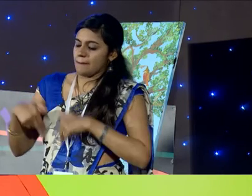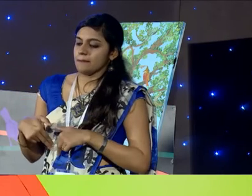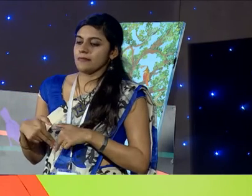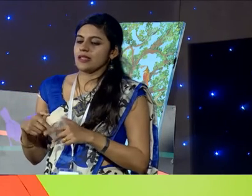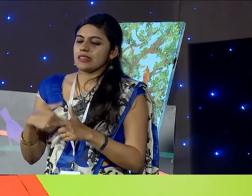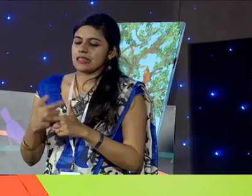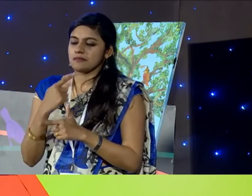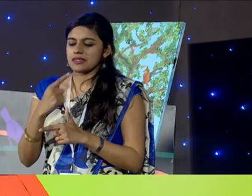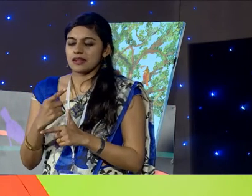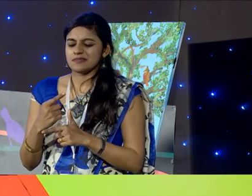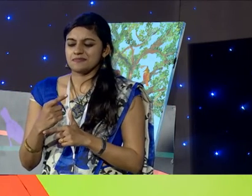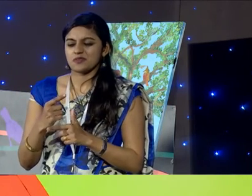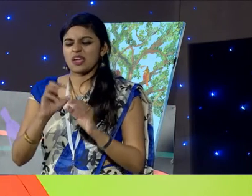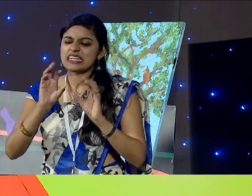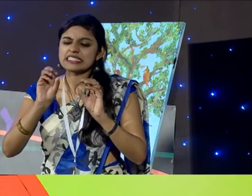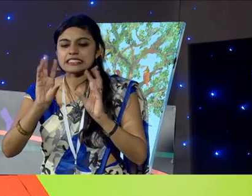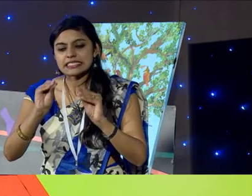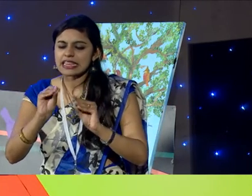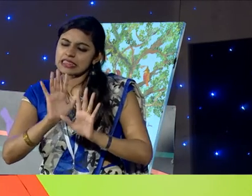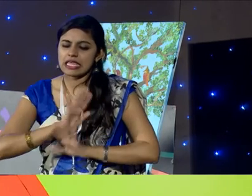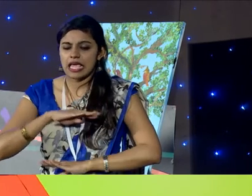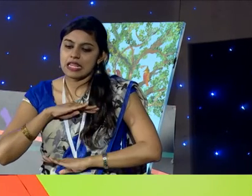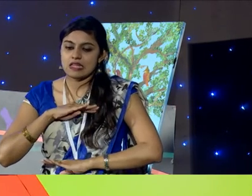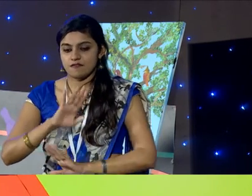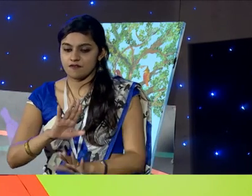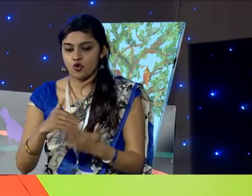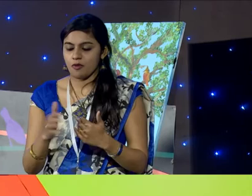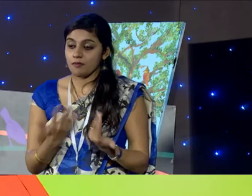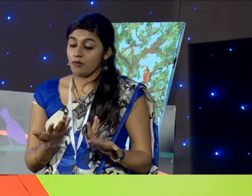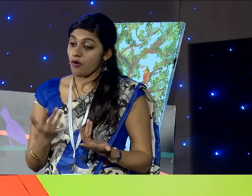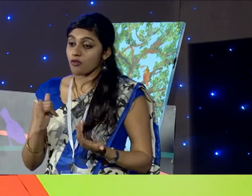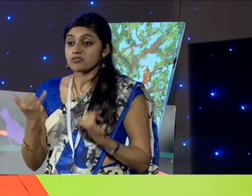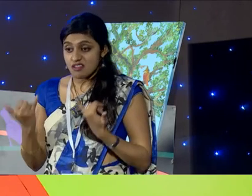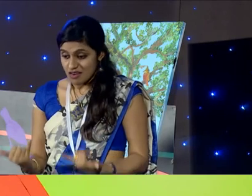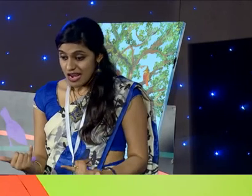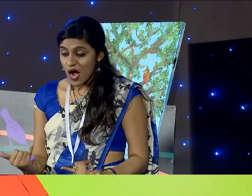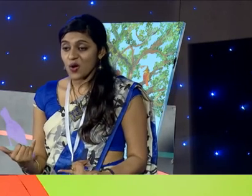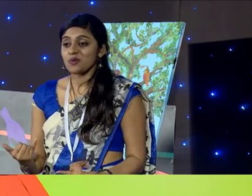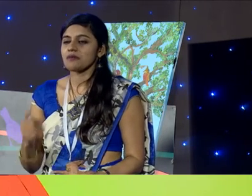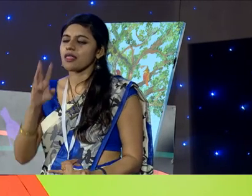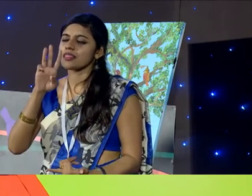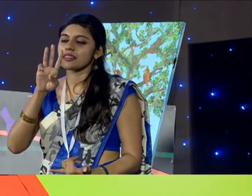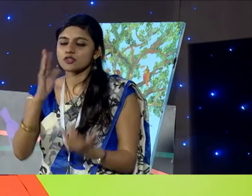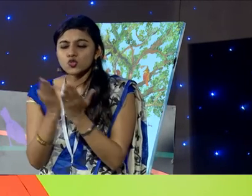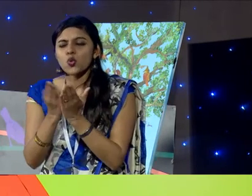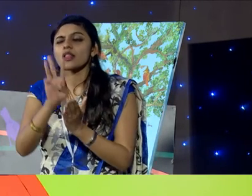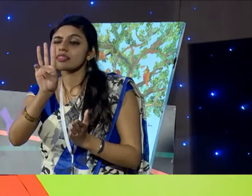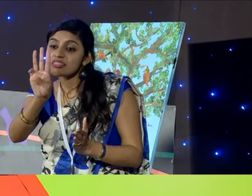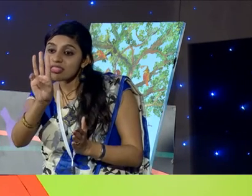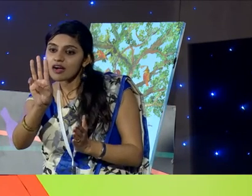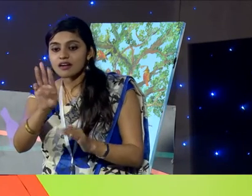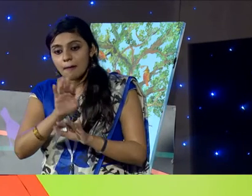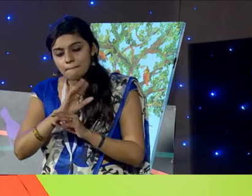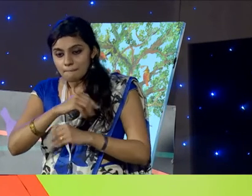pass. In 2015, today, we take people who are third standard pass. In fact, I think we're the only hotel company that does